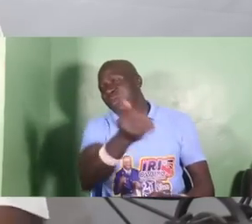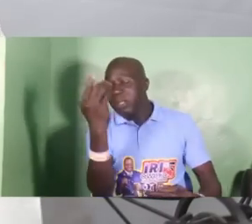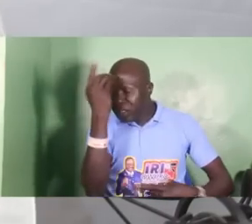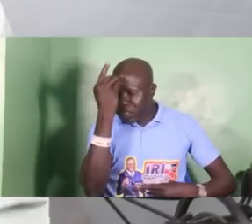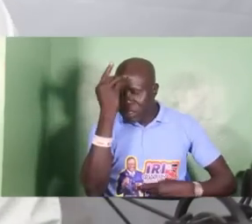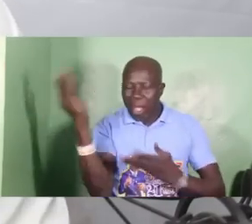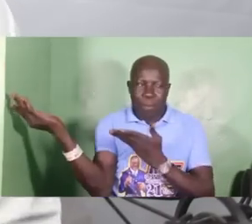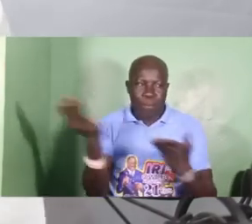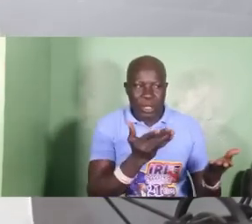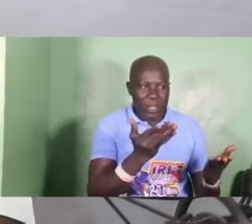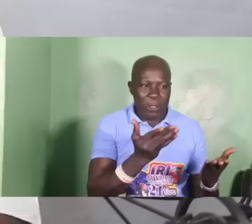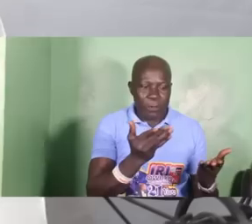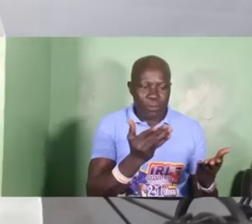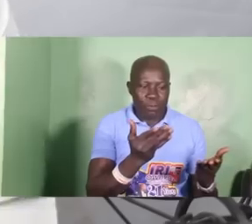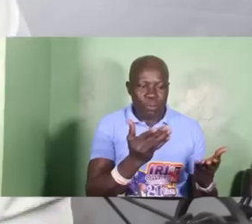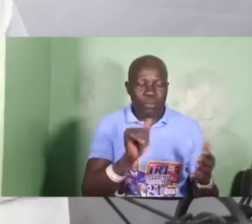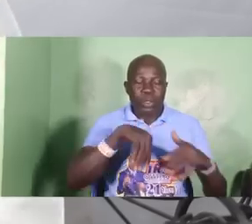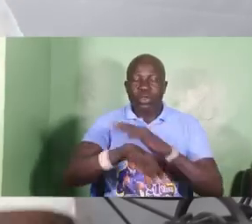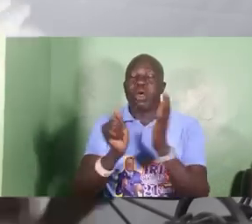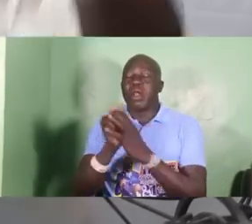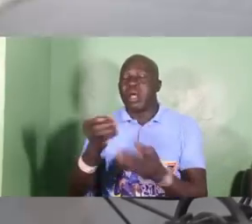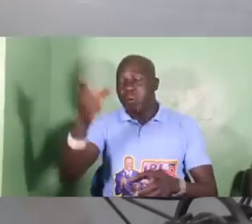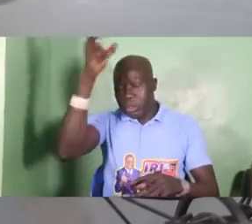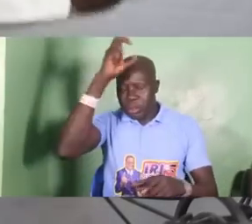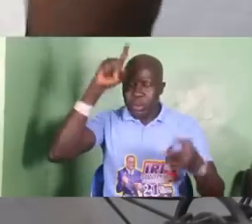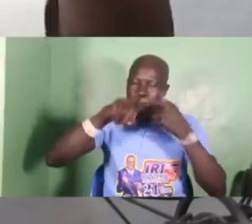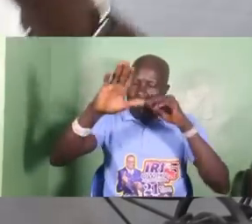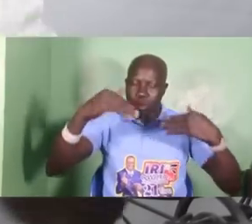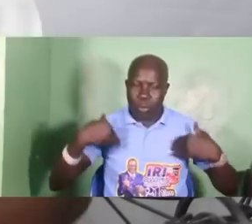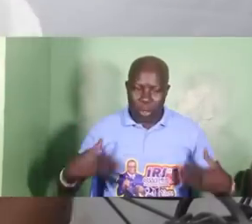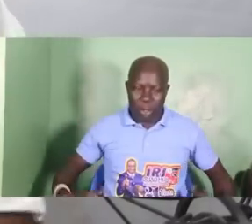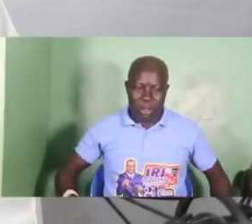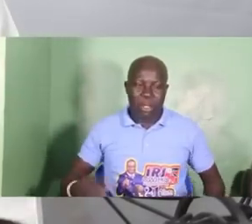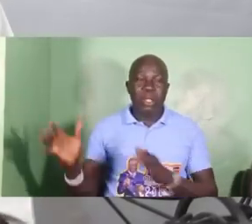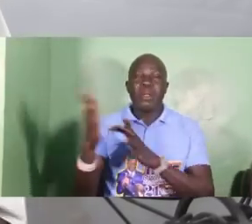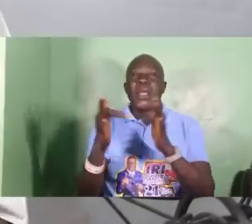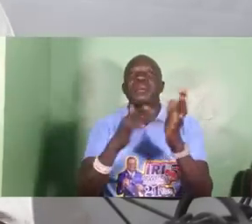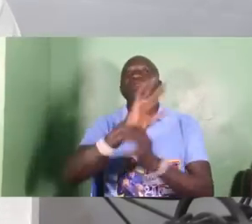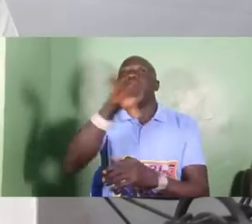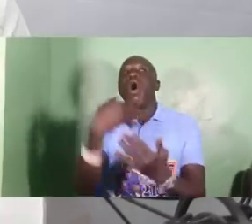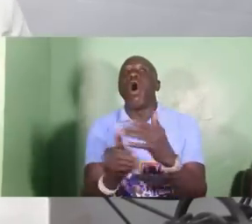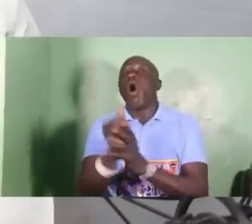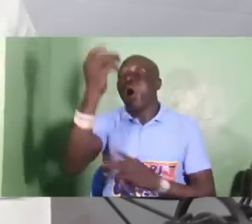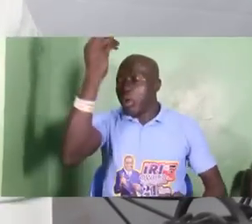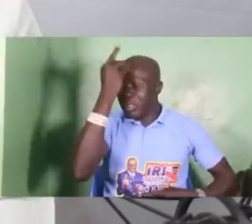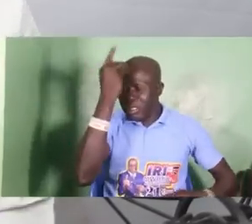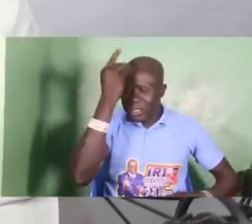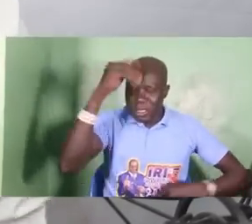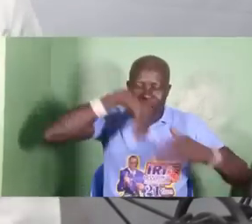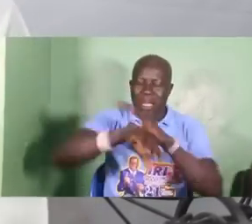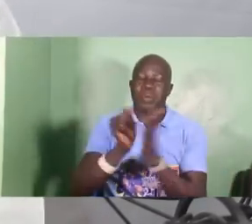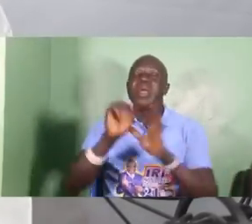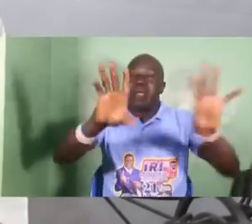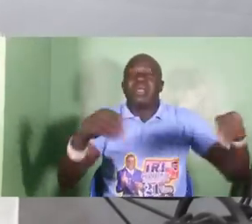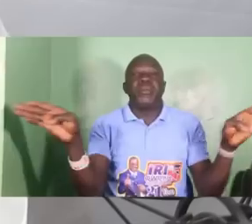mo mú wá. Kàlàkàlà mo ṣáyà. Bí bẹ́ẹ̀ni wípé. The scripture says. Gbogbo àrùn tó kọlu àwọn ará Egypt.